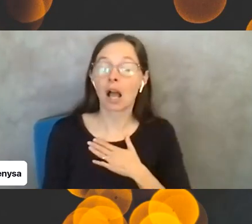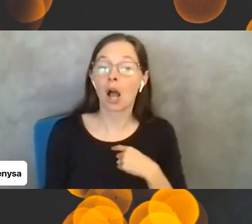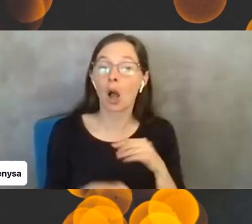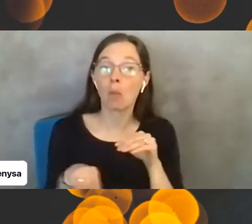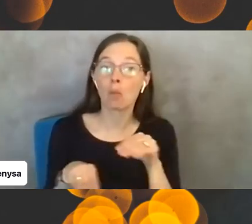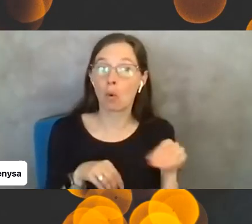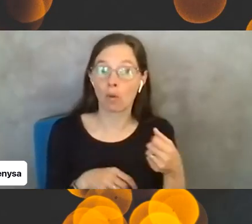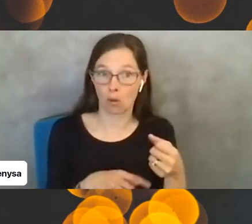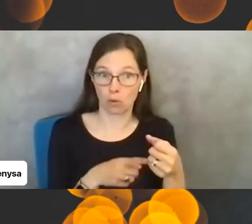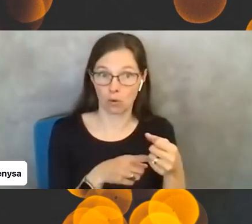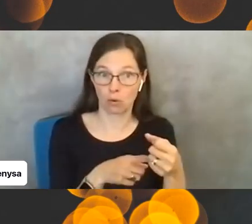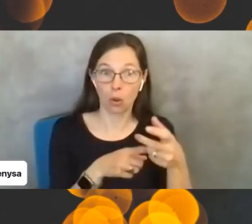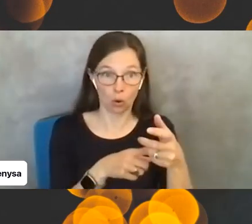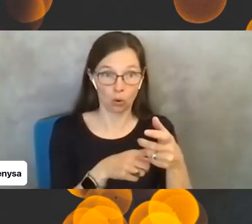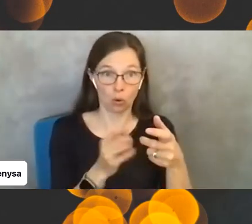from the